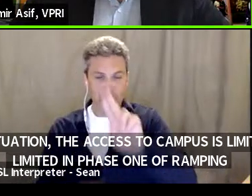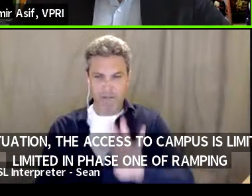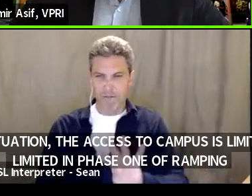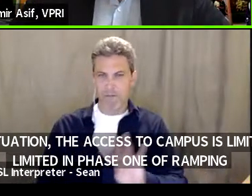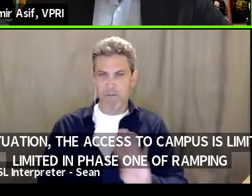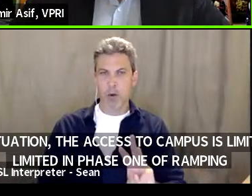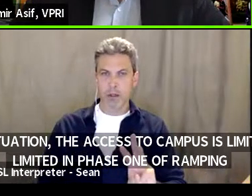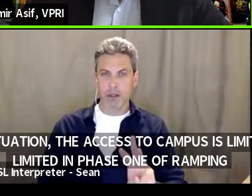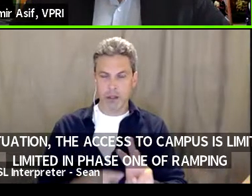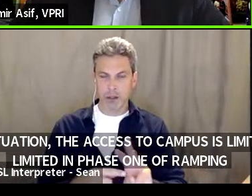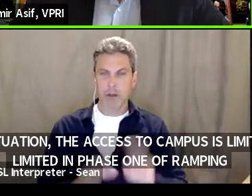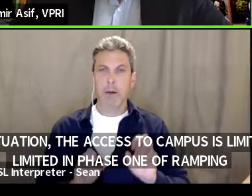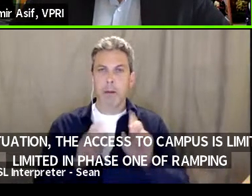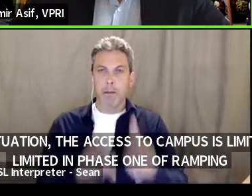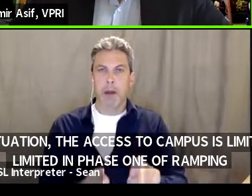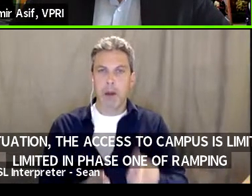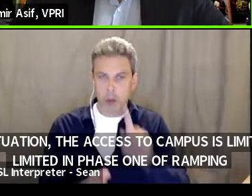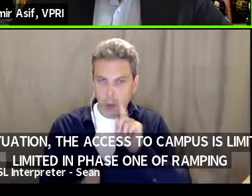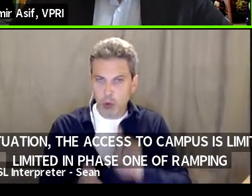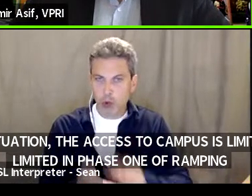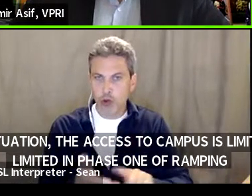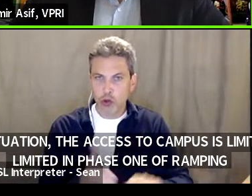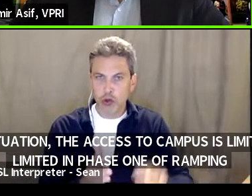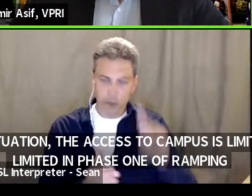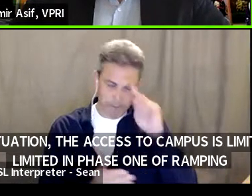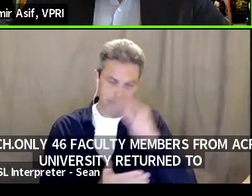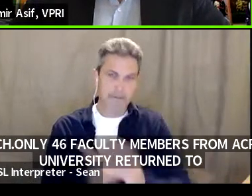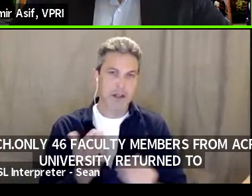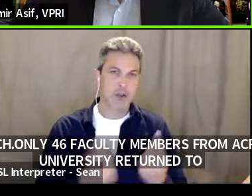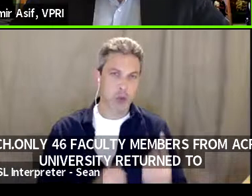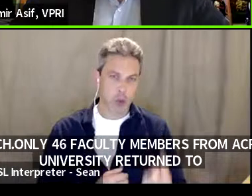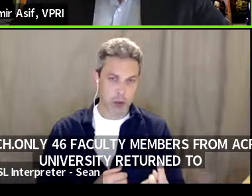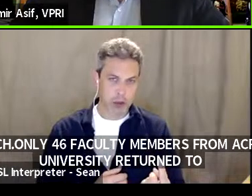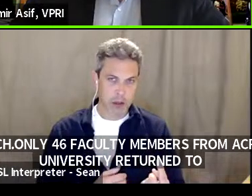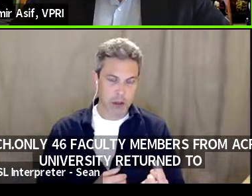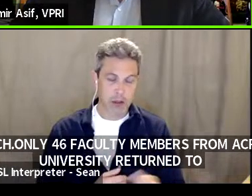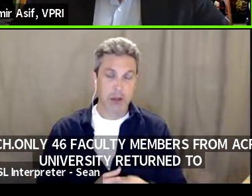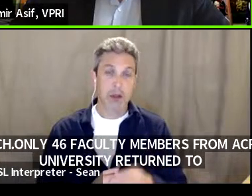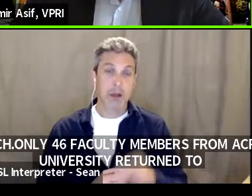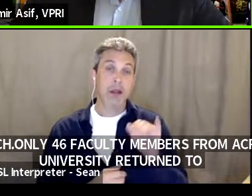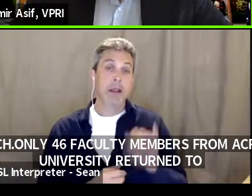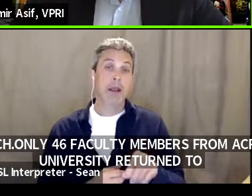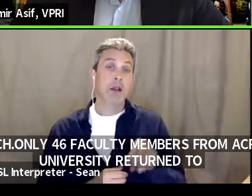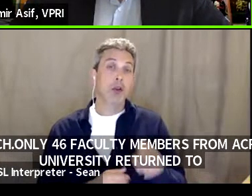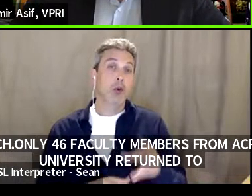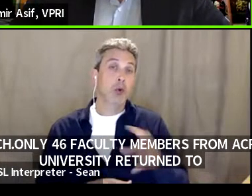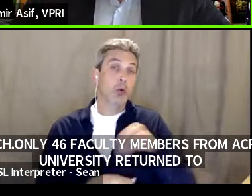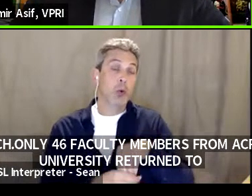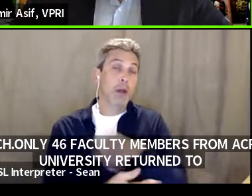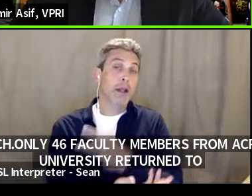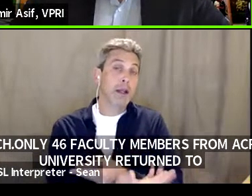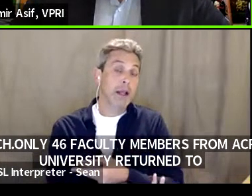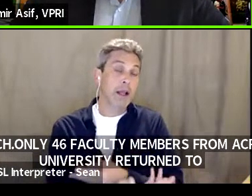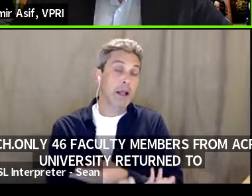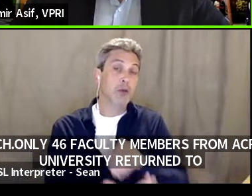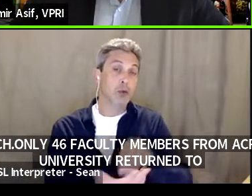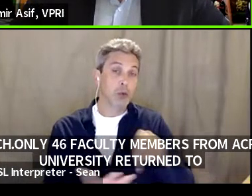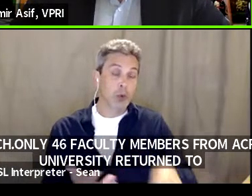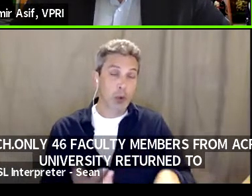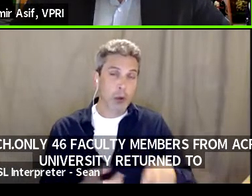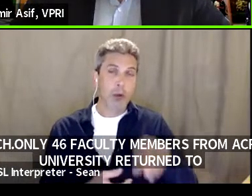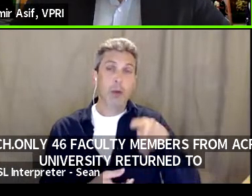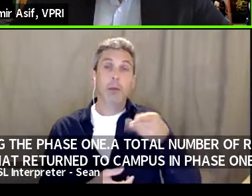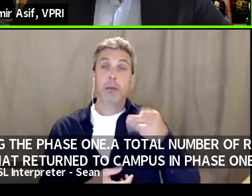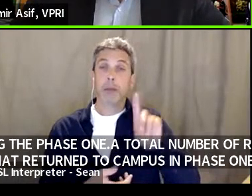1. The total number of researchers that actually returned to campus in phase 1, including graduate students, postdoctoral fellows,